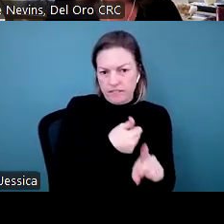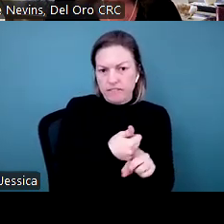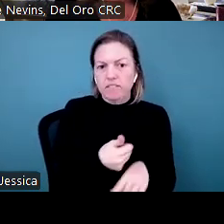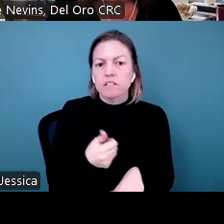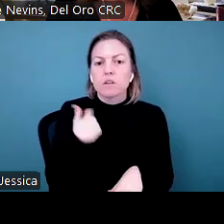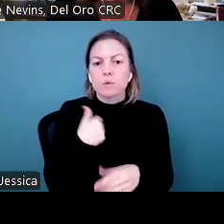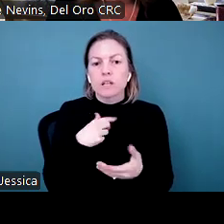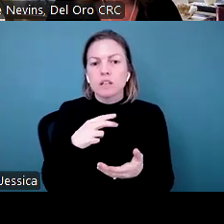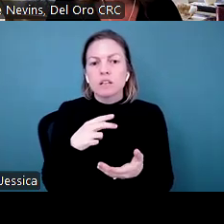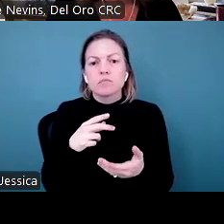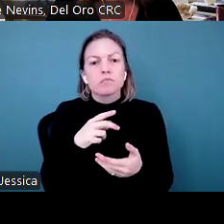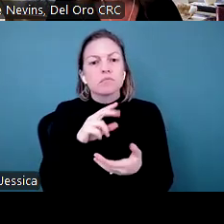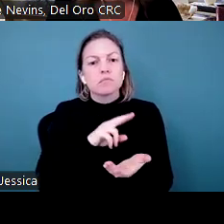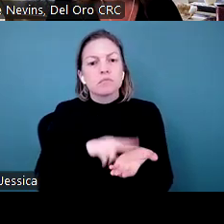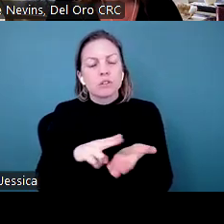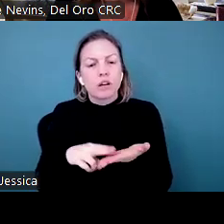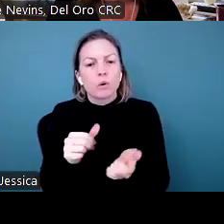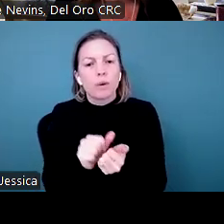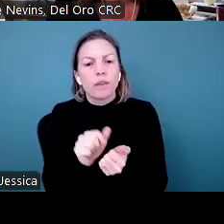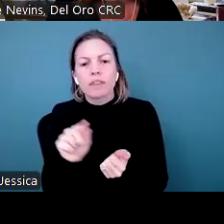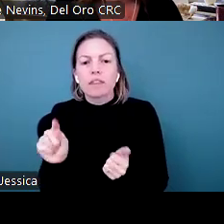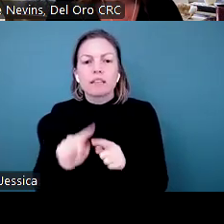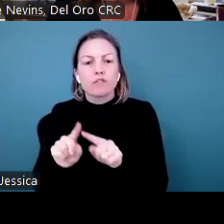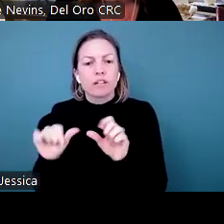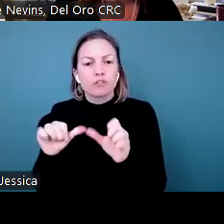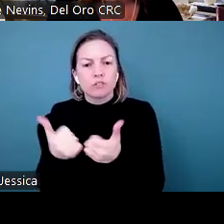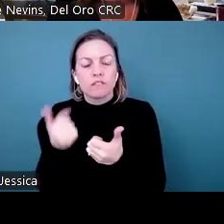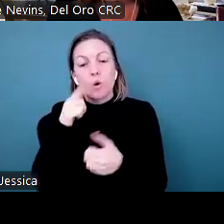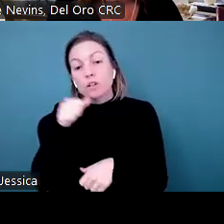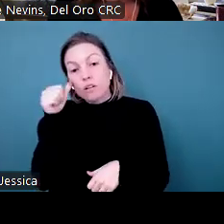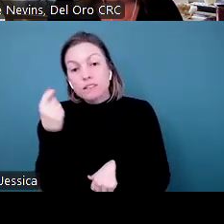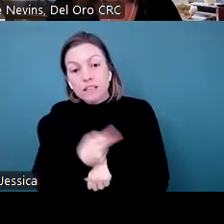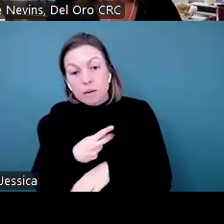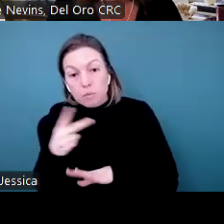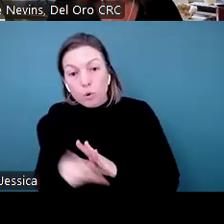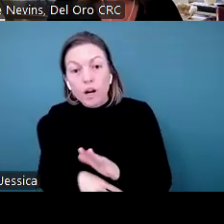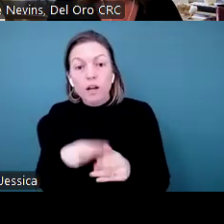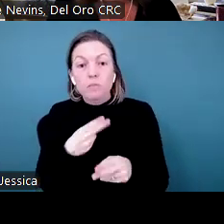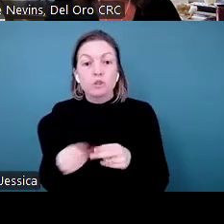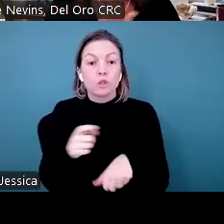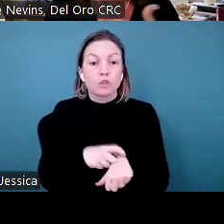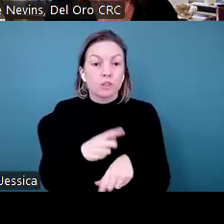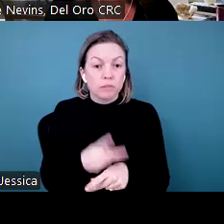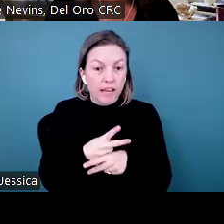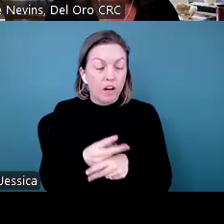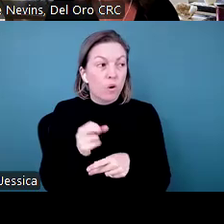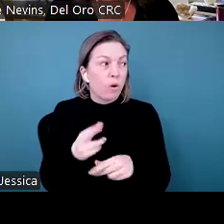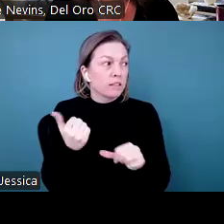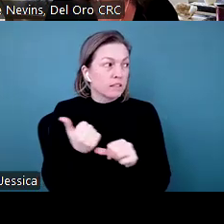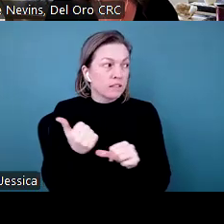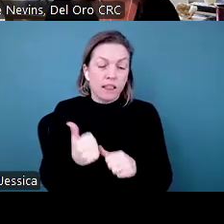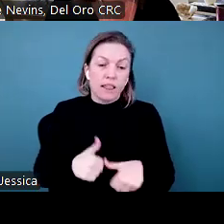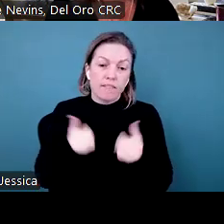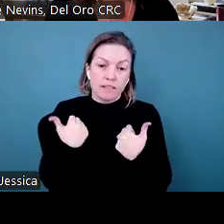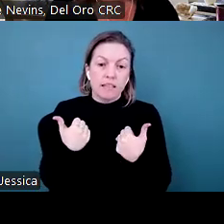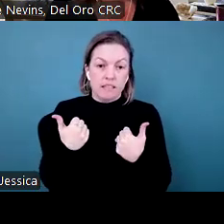day programs, in-home care, or a short-term stay for the care receiver at an assisted living facility, or a combination of